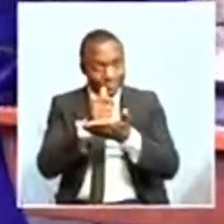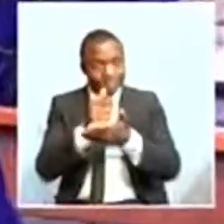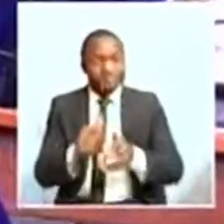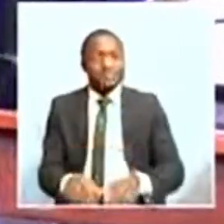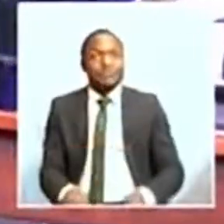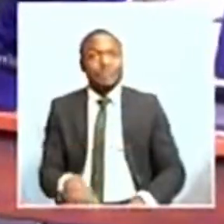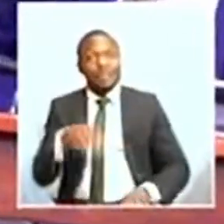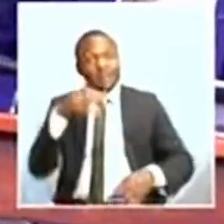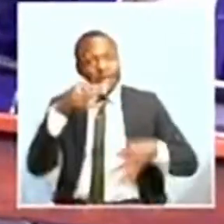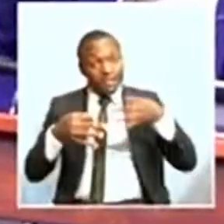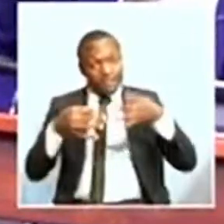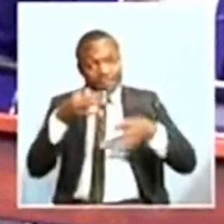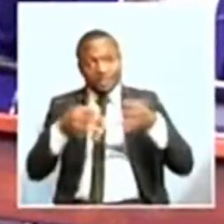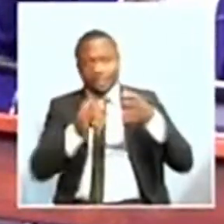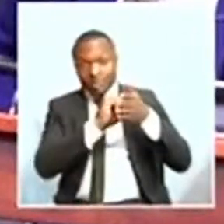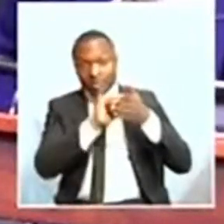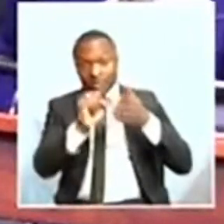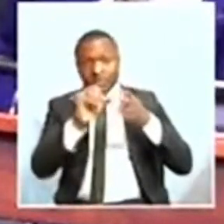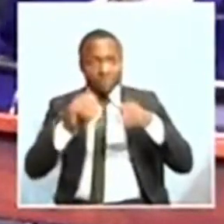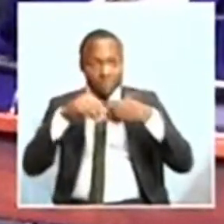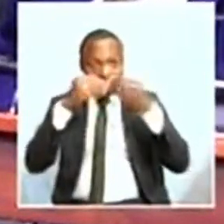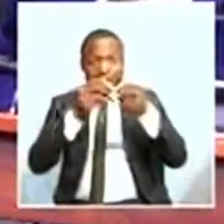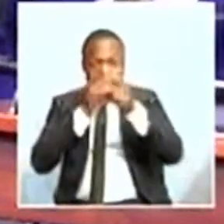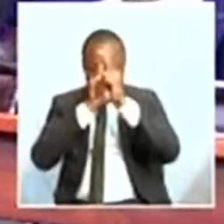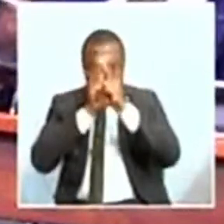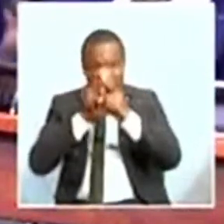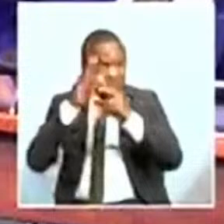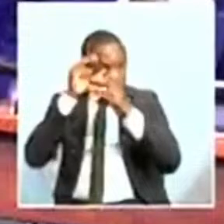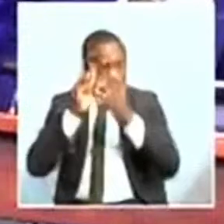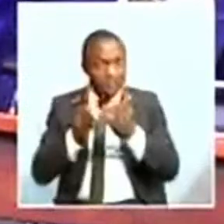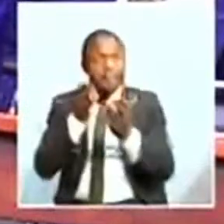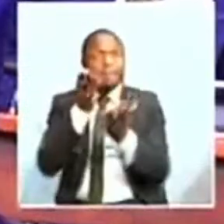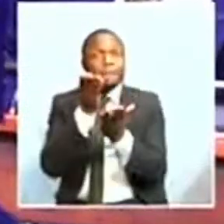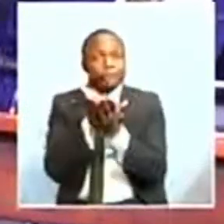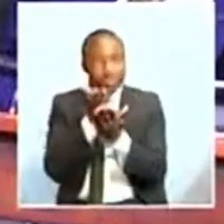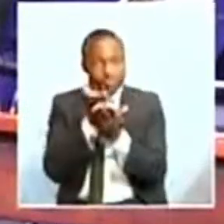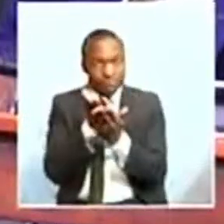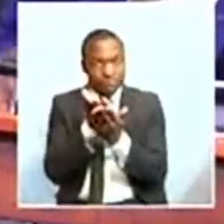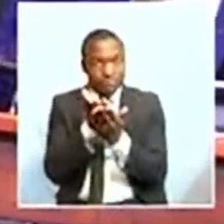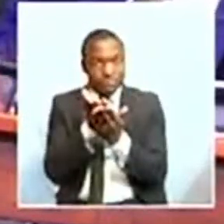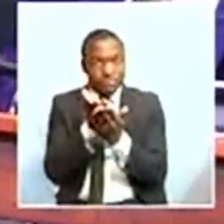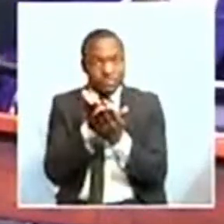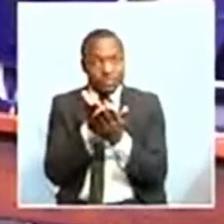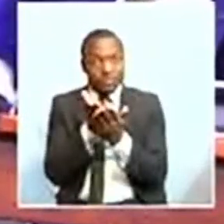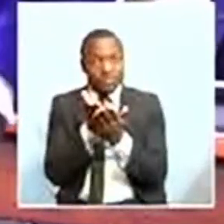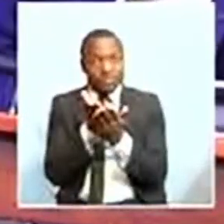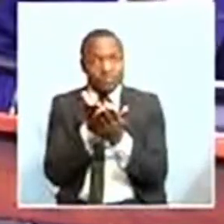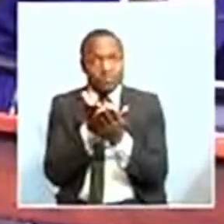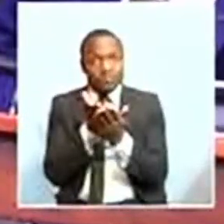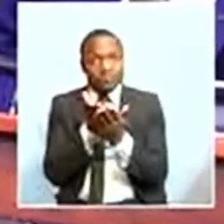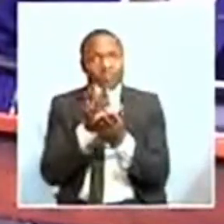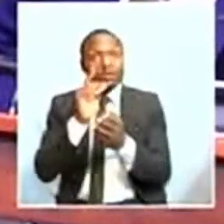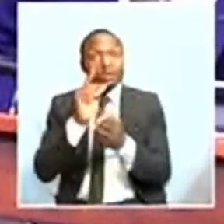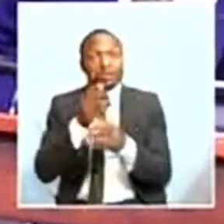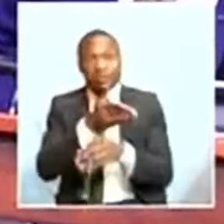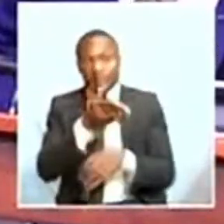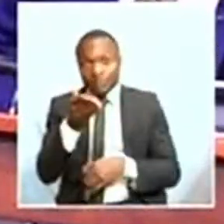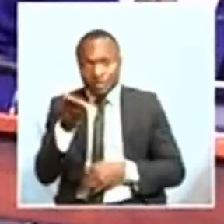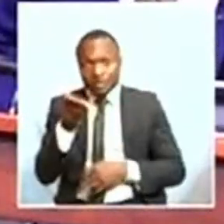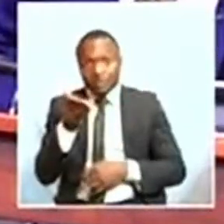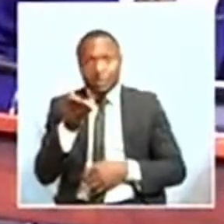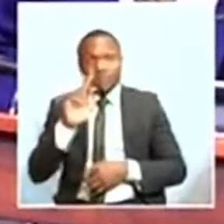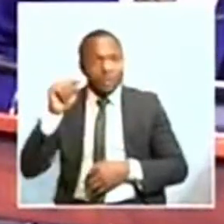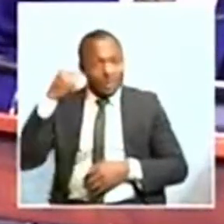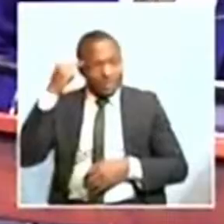to whether the statement made by the Minister suggesting that the state has been taking care of the health of the former